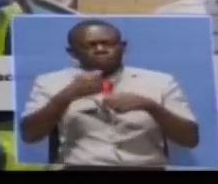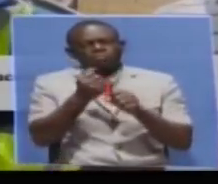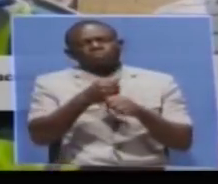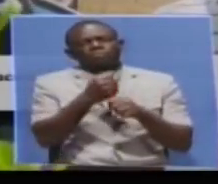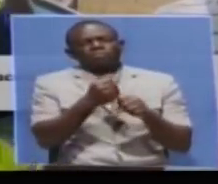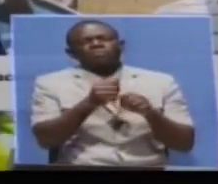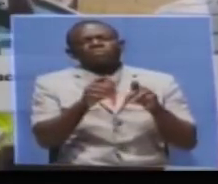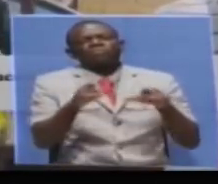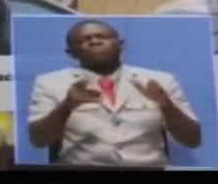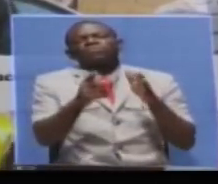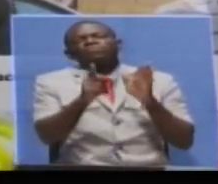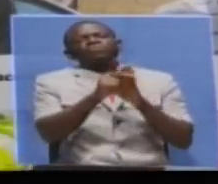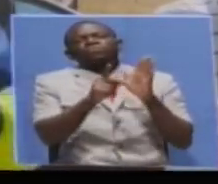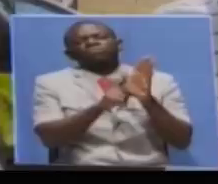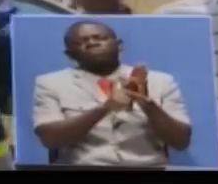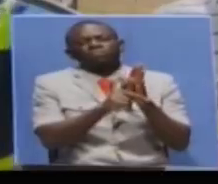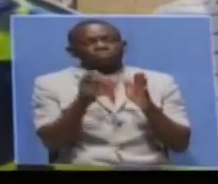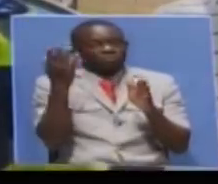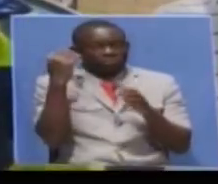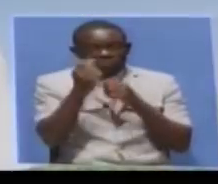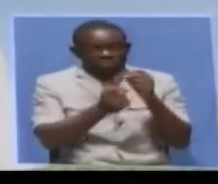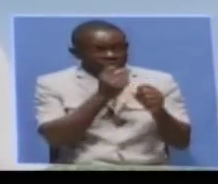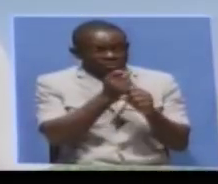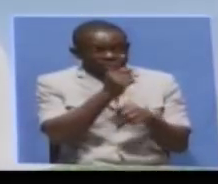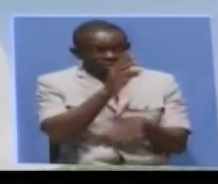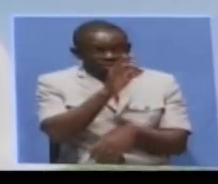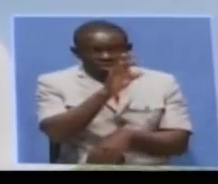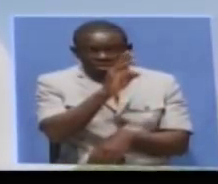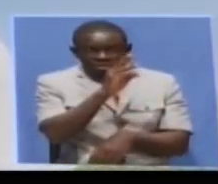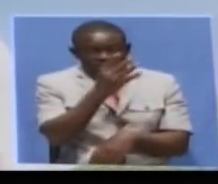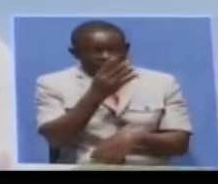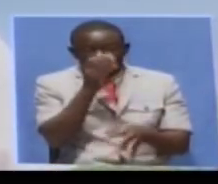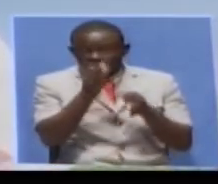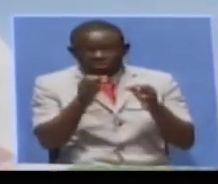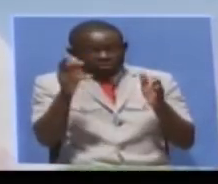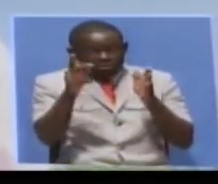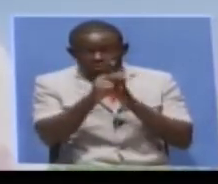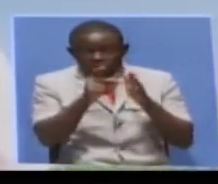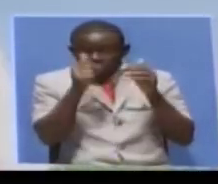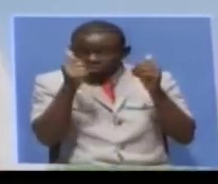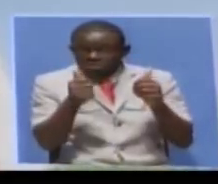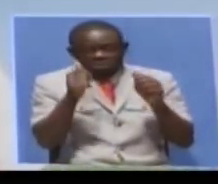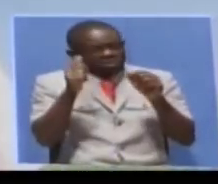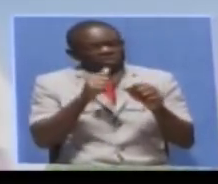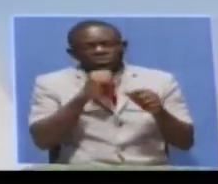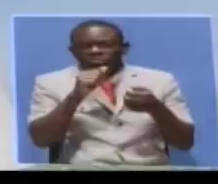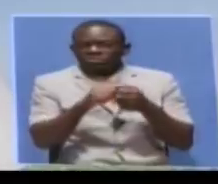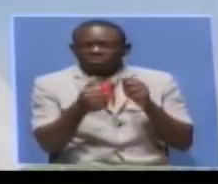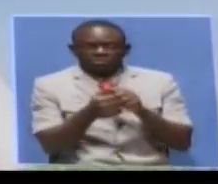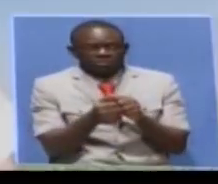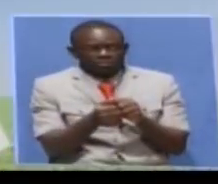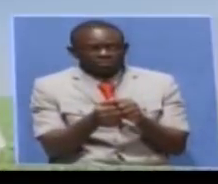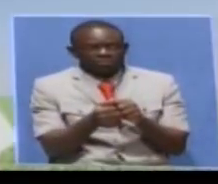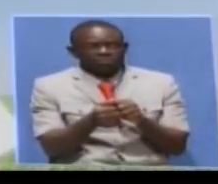policy kufuma mu 1964 ufika na no mangata twakwata mafia atule. Meanwhile, Golden Lay Limited General Manager Janse van